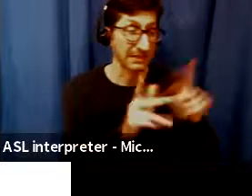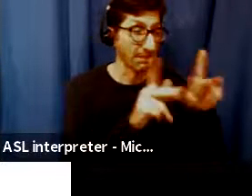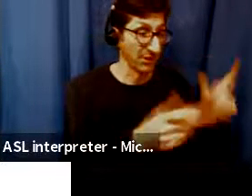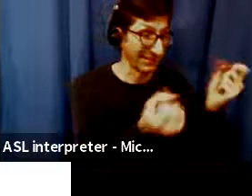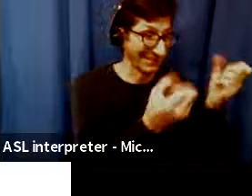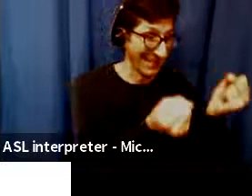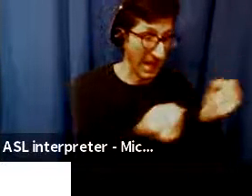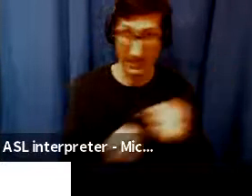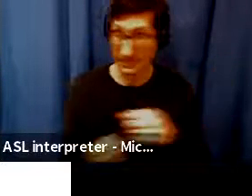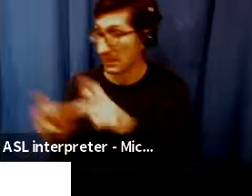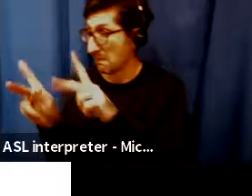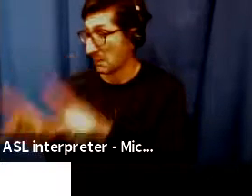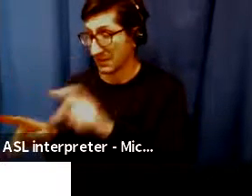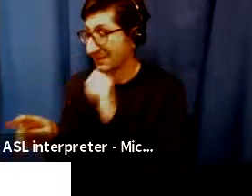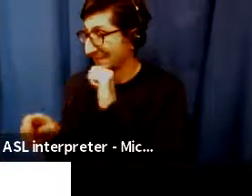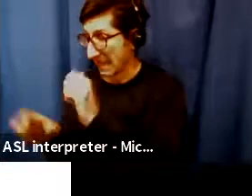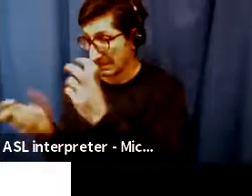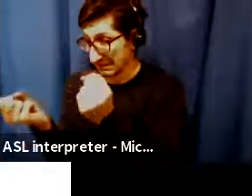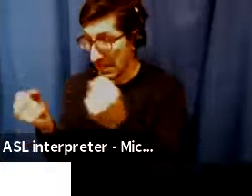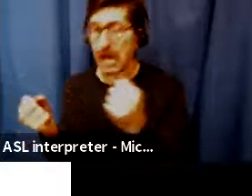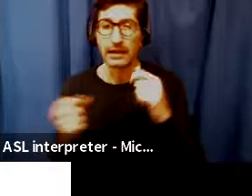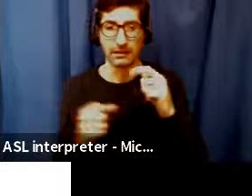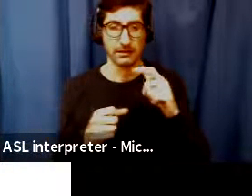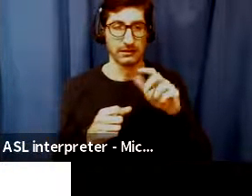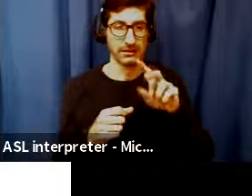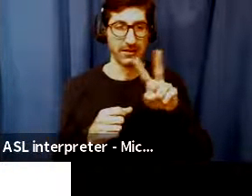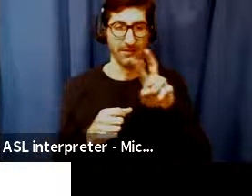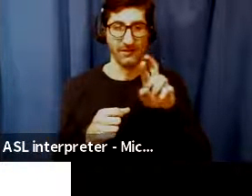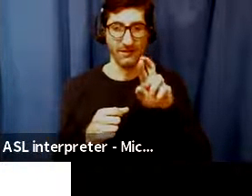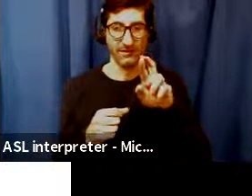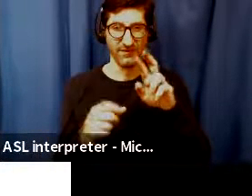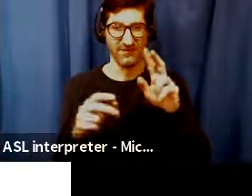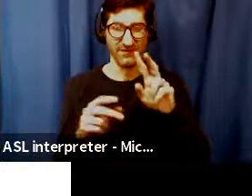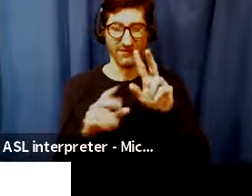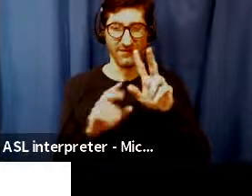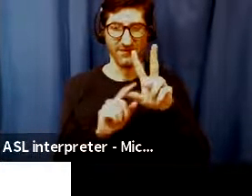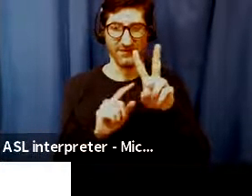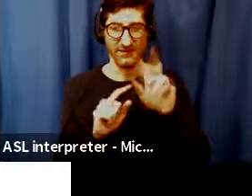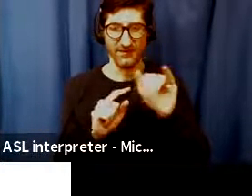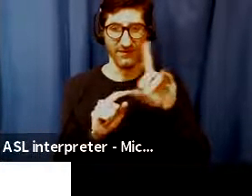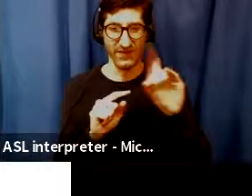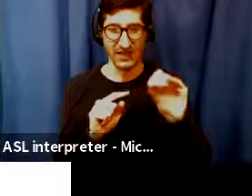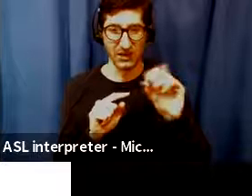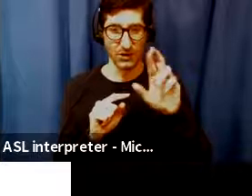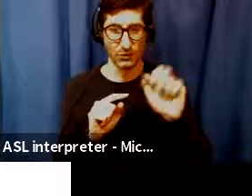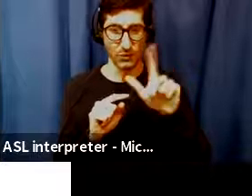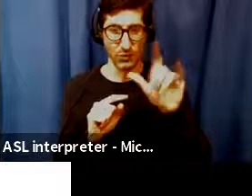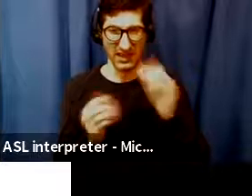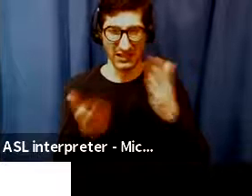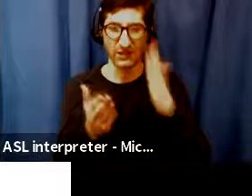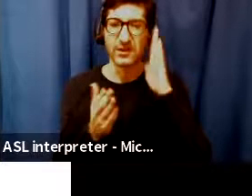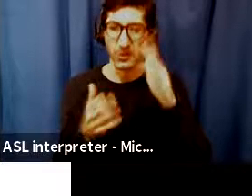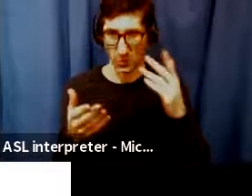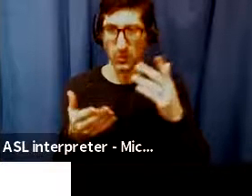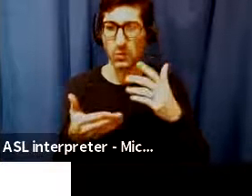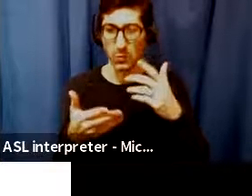who doesn't through a communication assistant, and it can be used in either direction. So I